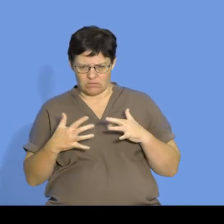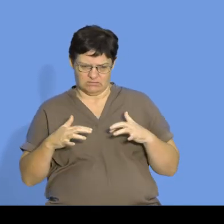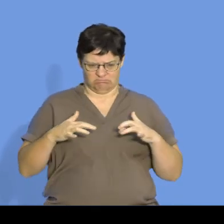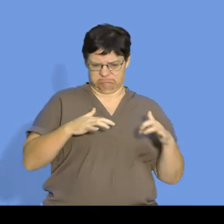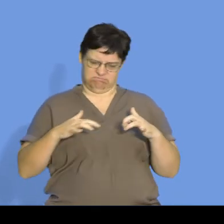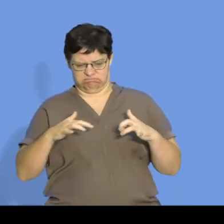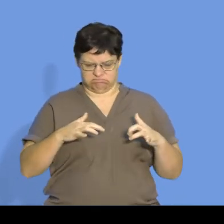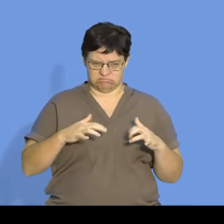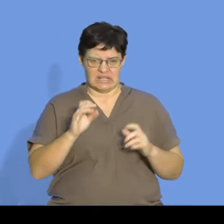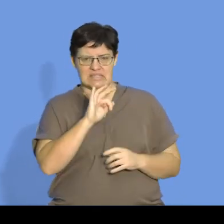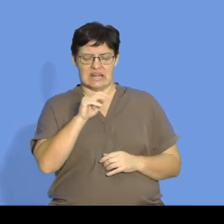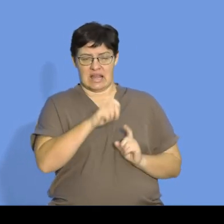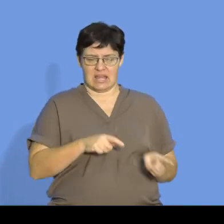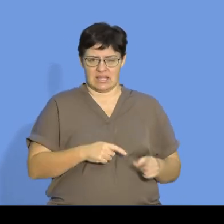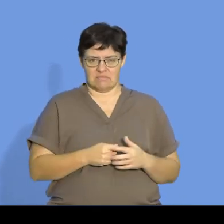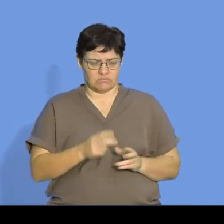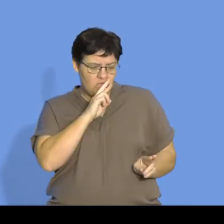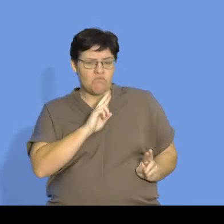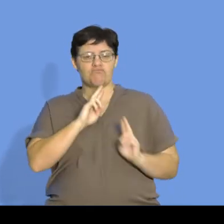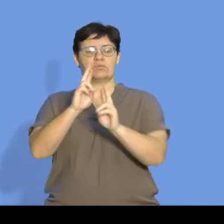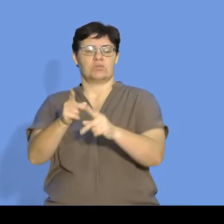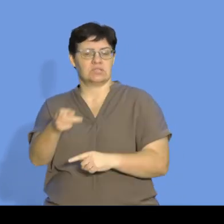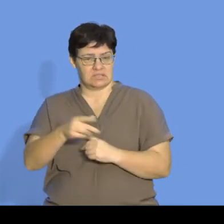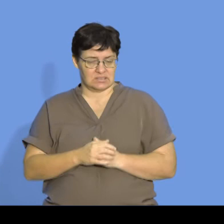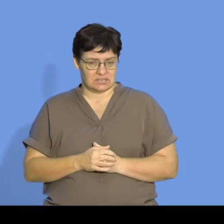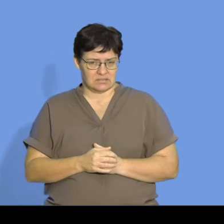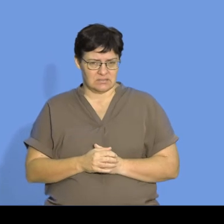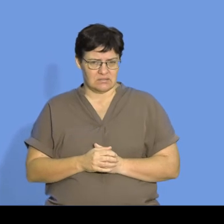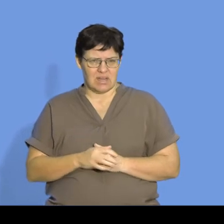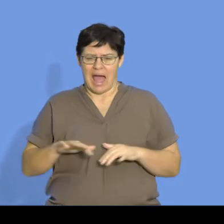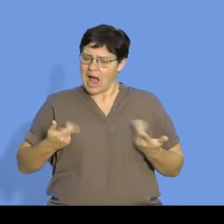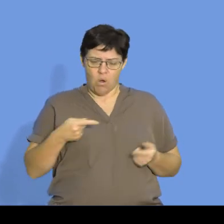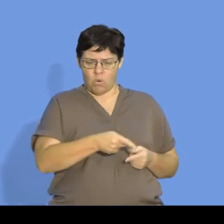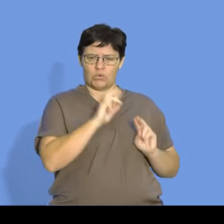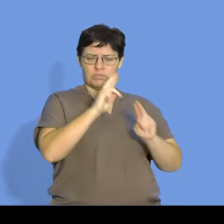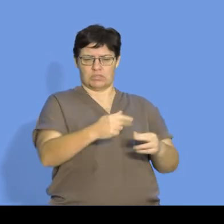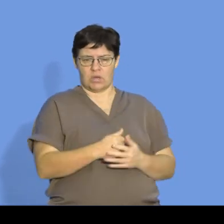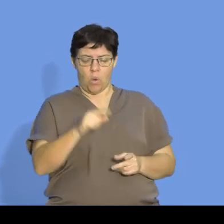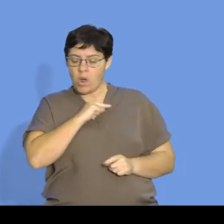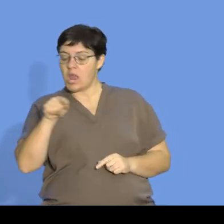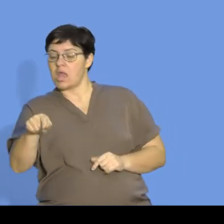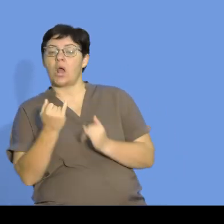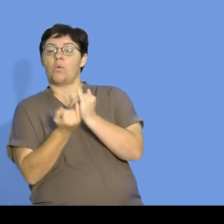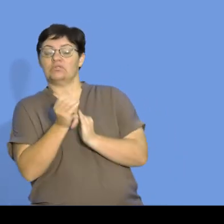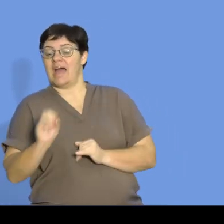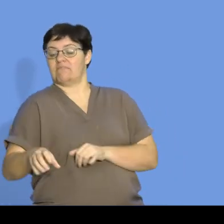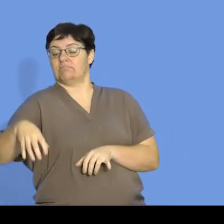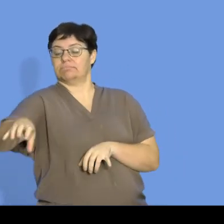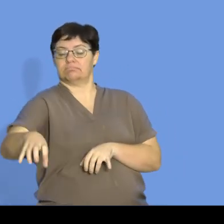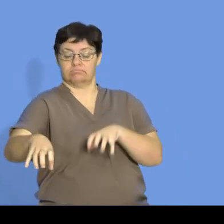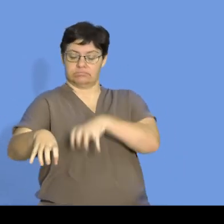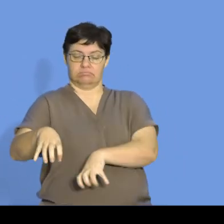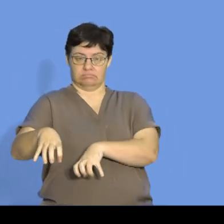bit of a stir for Zanele. So what was her response? Let's see, how did she respond by the